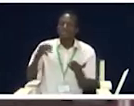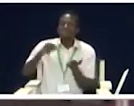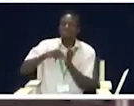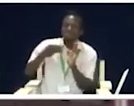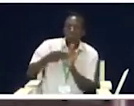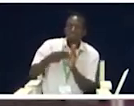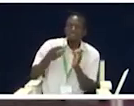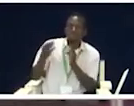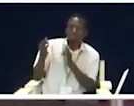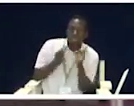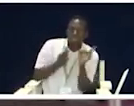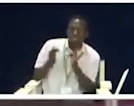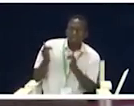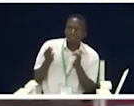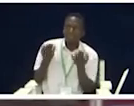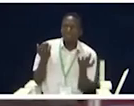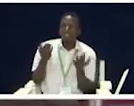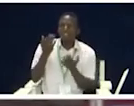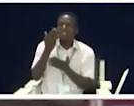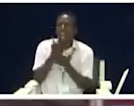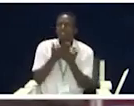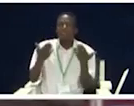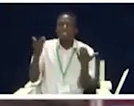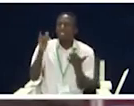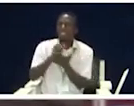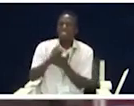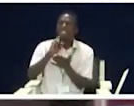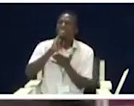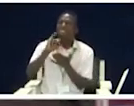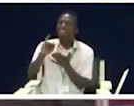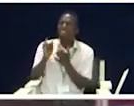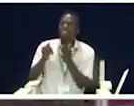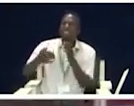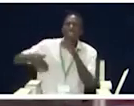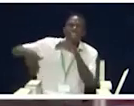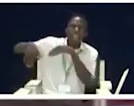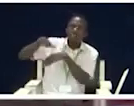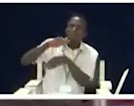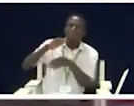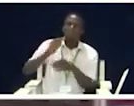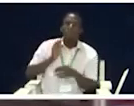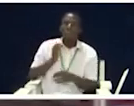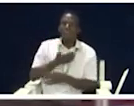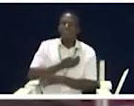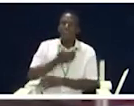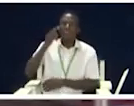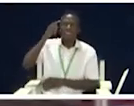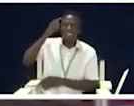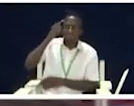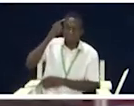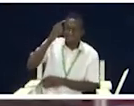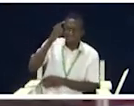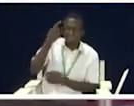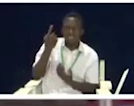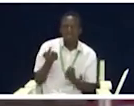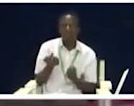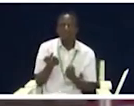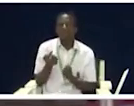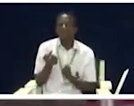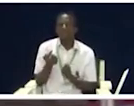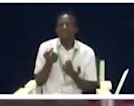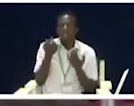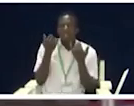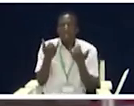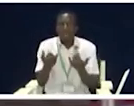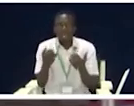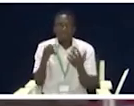describe a wonder as something that is beyond our reasoning. A wonder is something that is beyond our reasoning. Now,